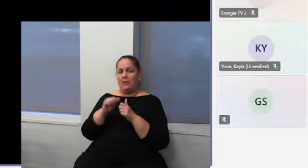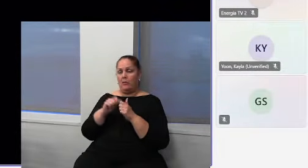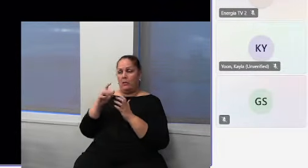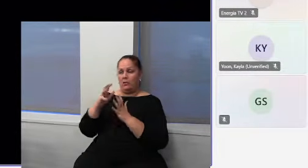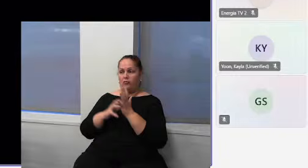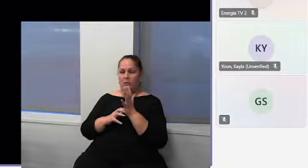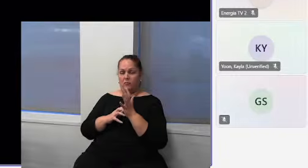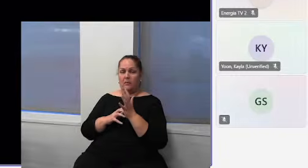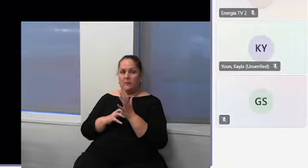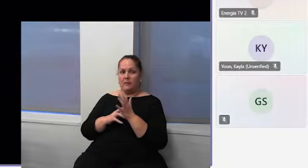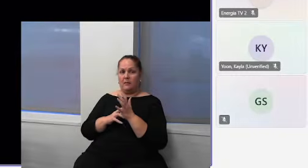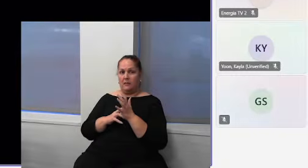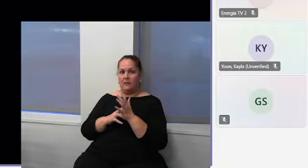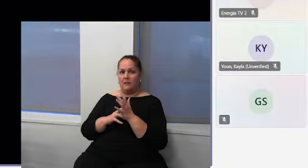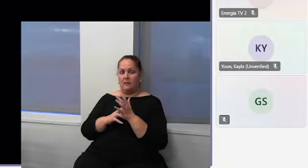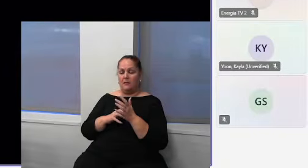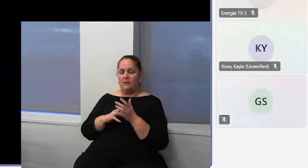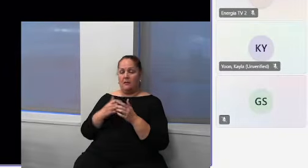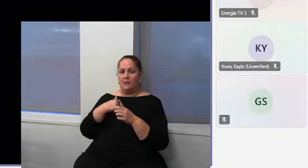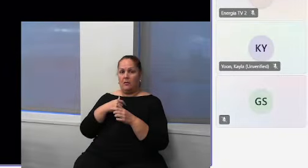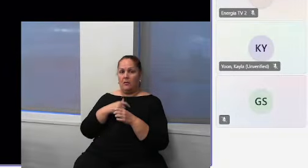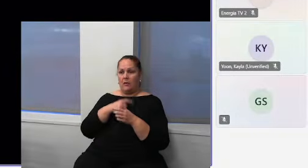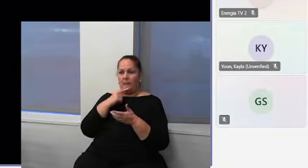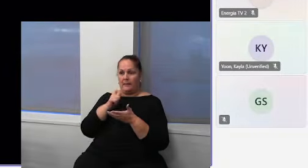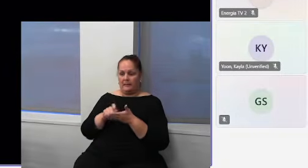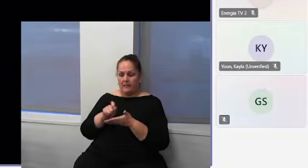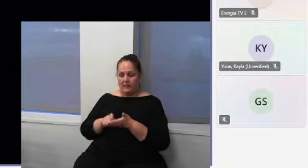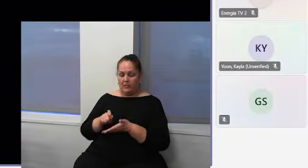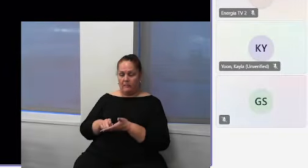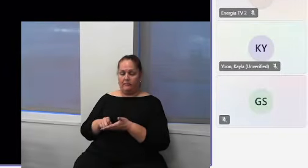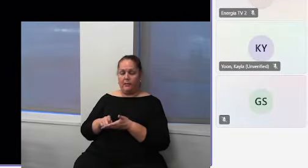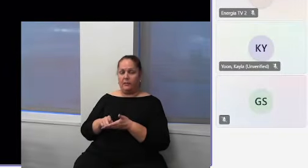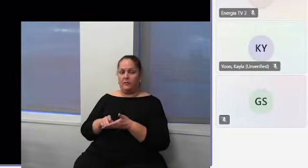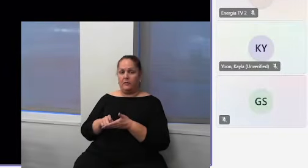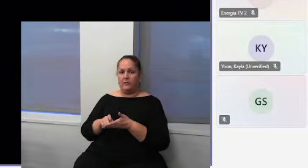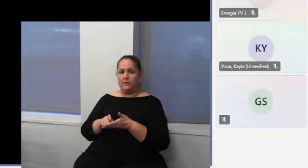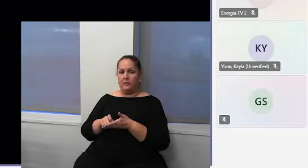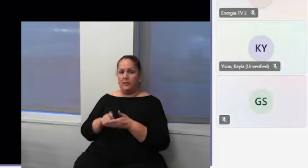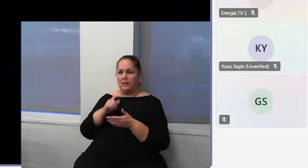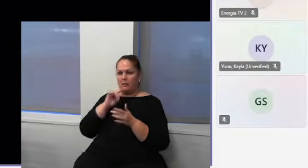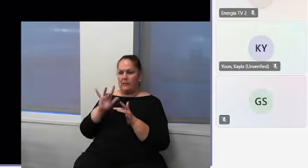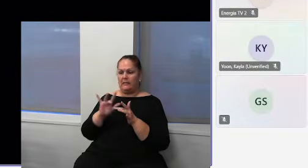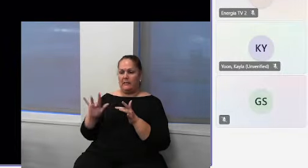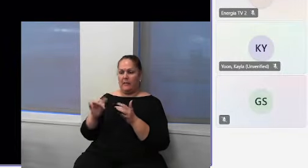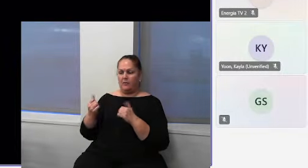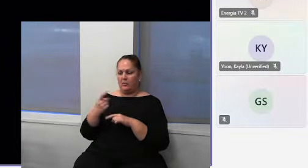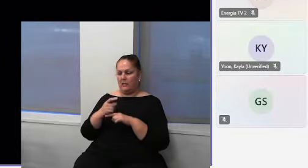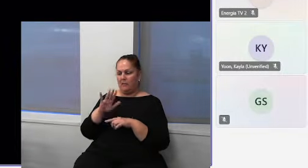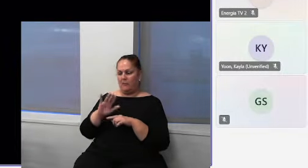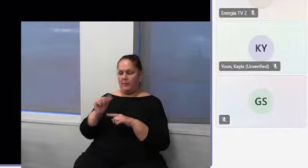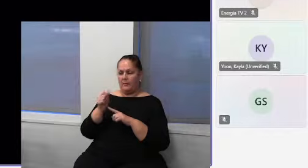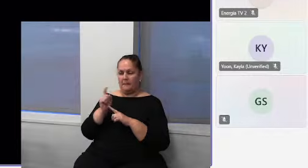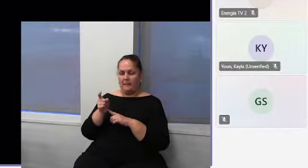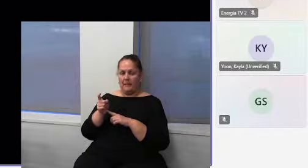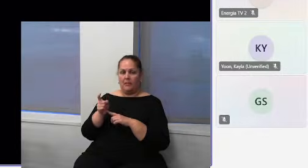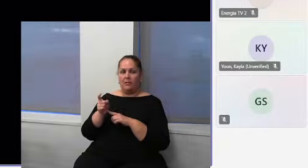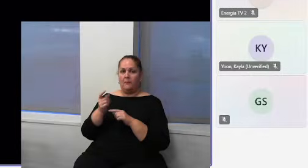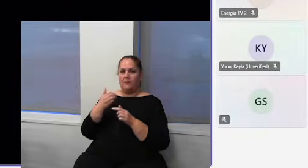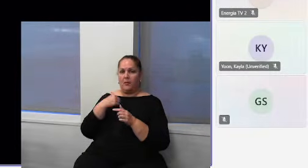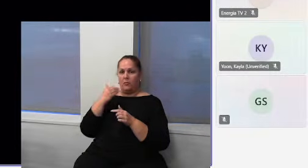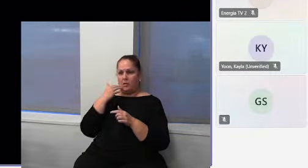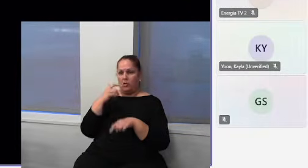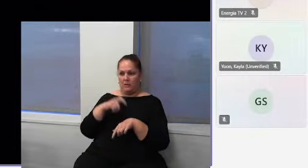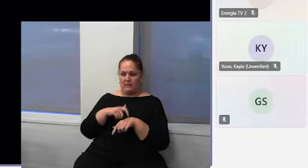that is with the transcript. We have been taking notes on, there was a gap today about 10